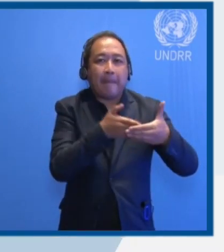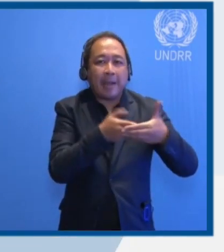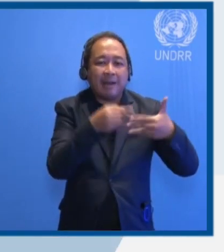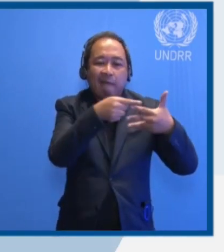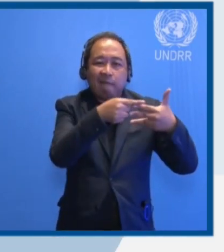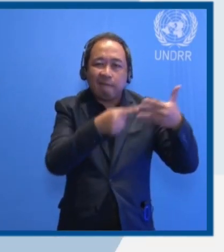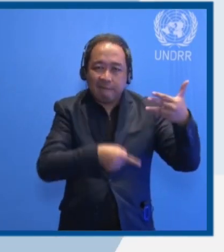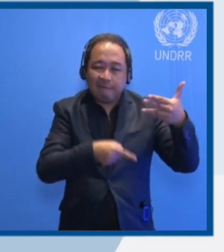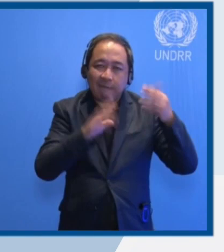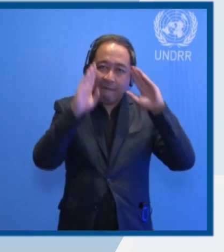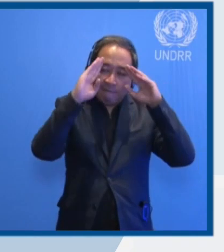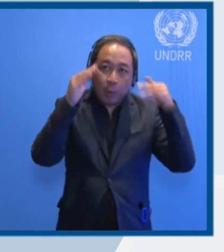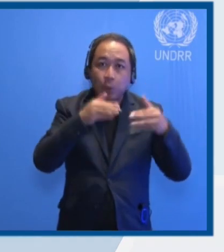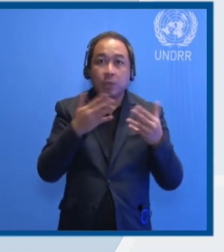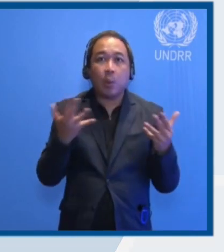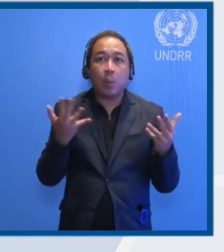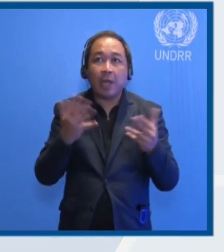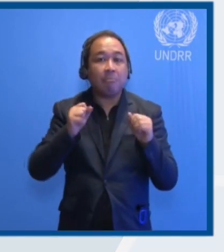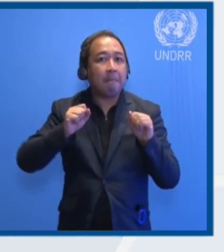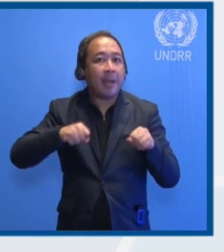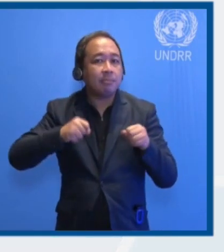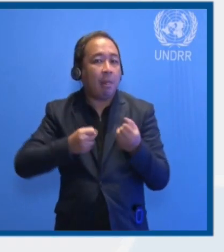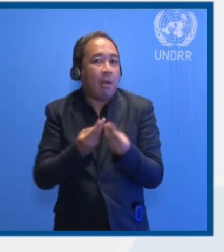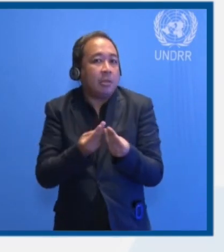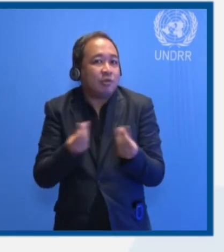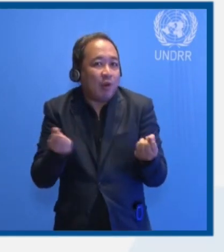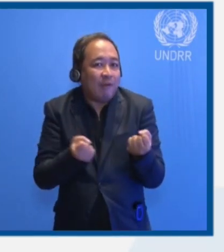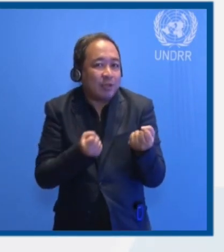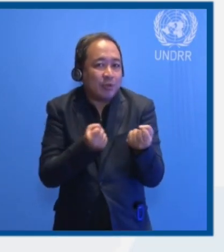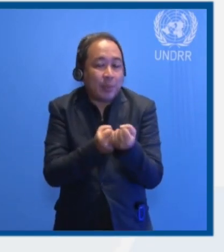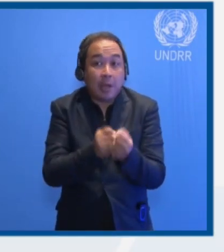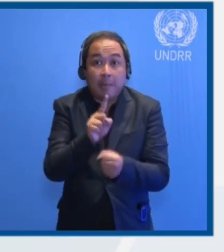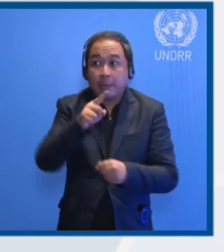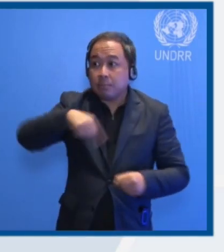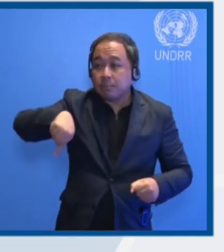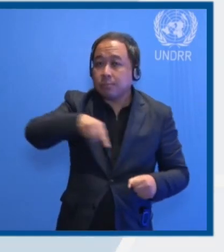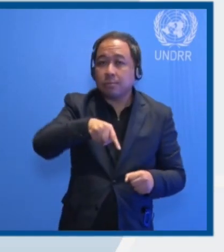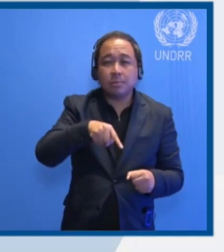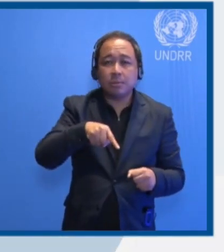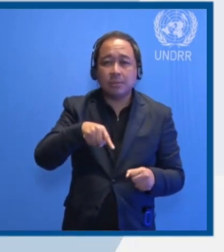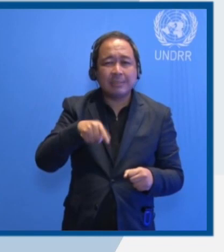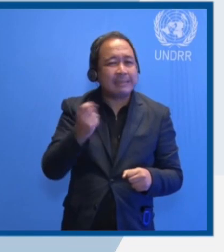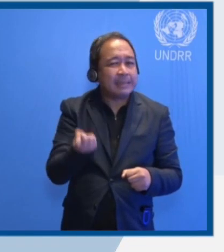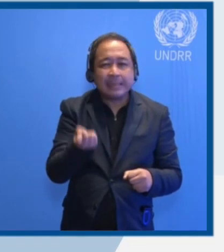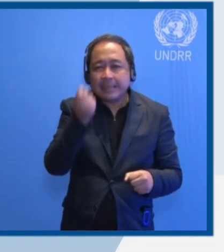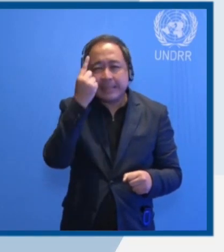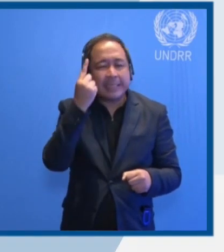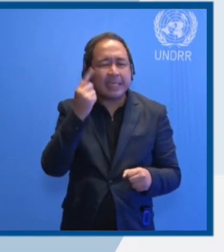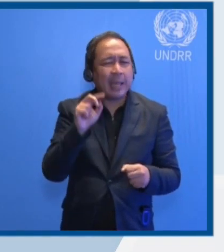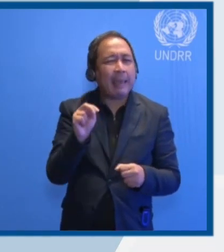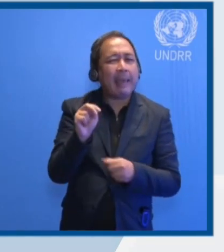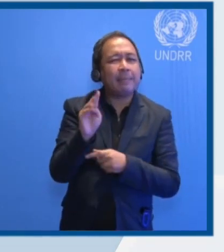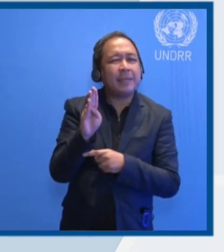quite a very important point. People don't really quite understand yet the advantages of nature-based solutions and